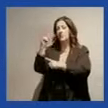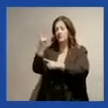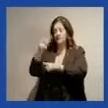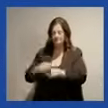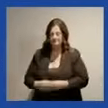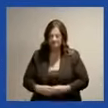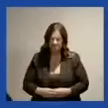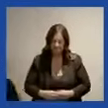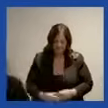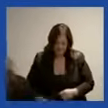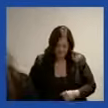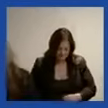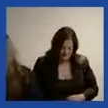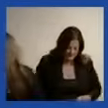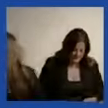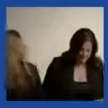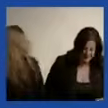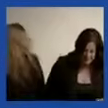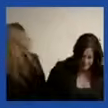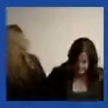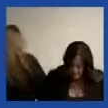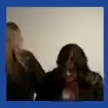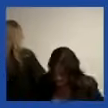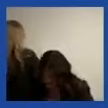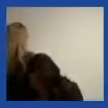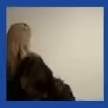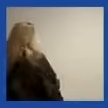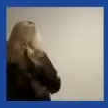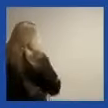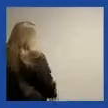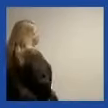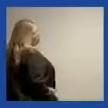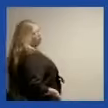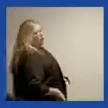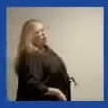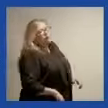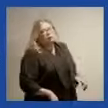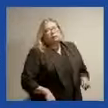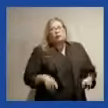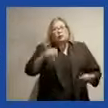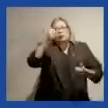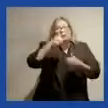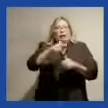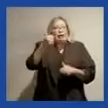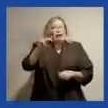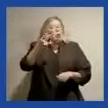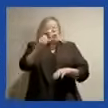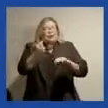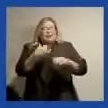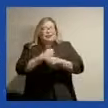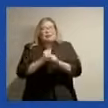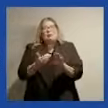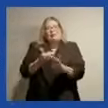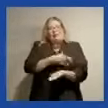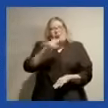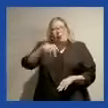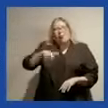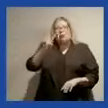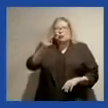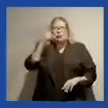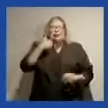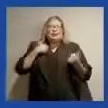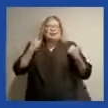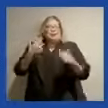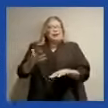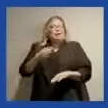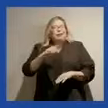GAN limit. And remember, GAN was created before Prop 2, and we're just stacking all these things. That's why dubious a lot of these constitutional questions that go